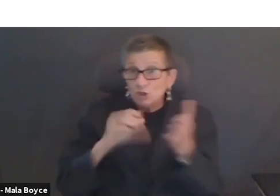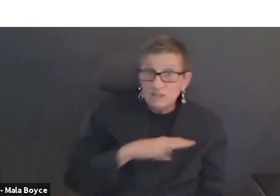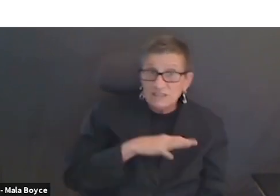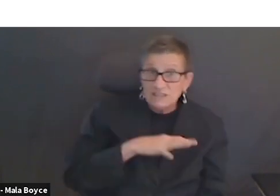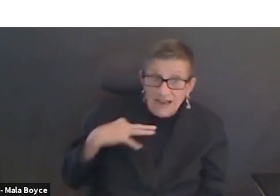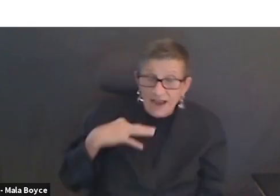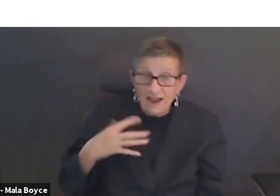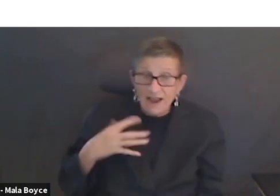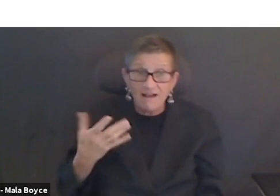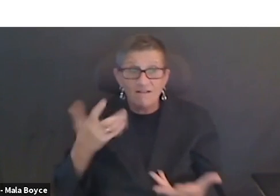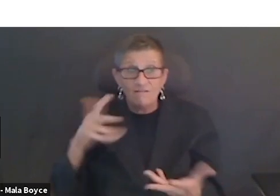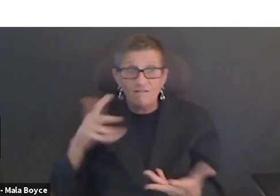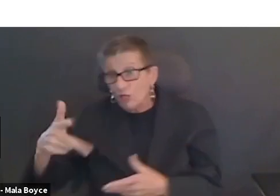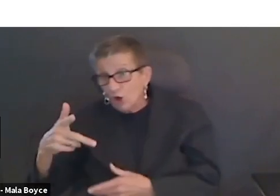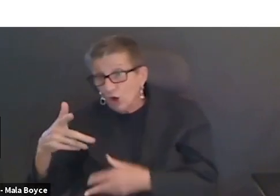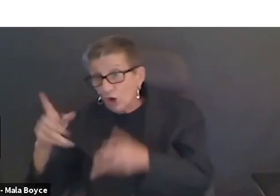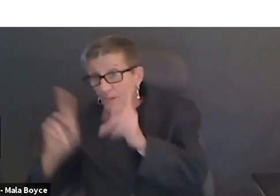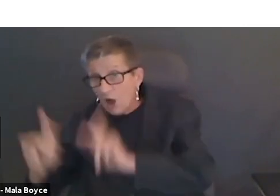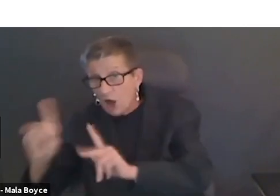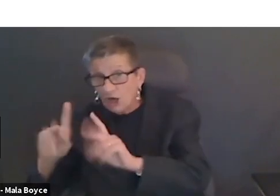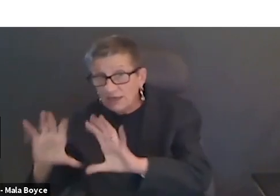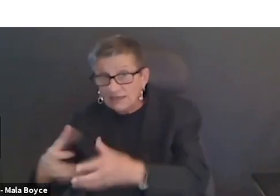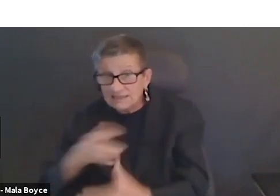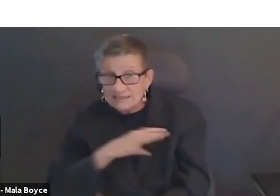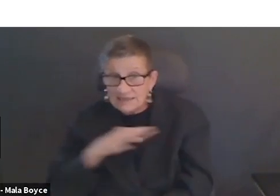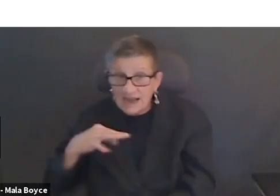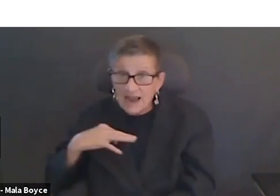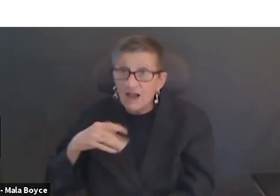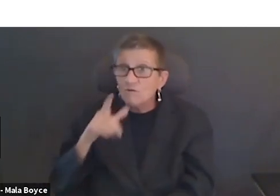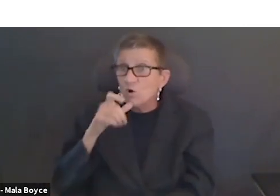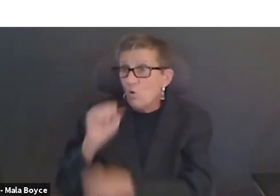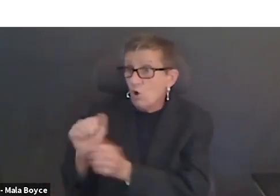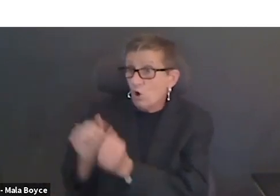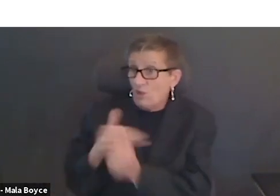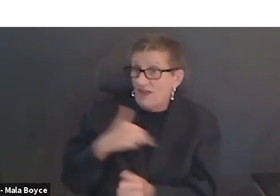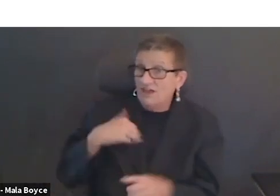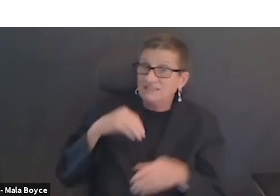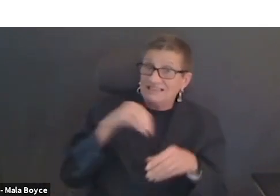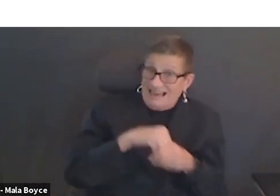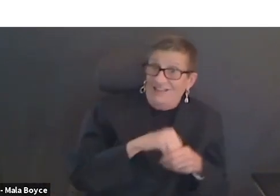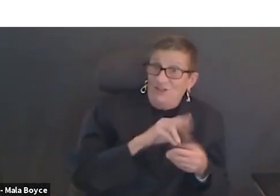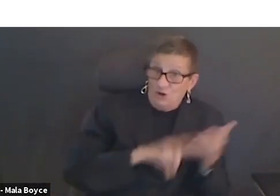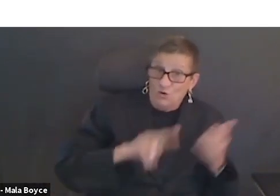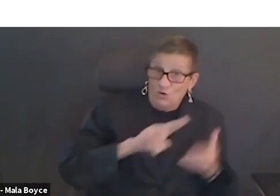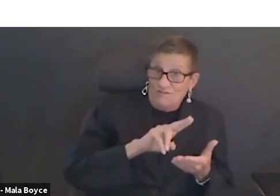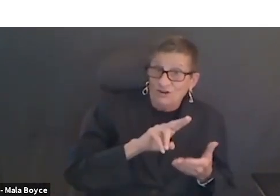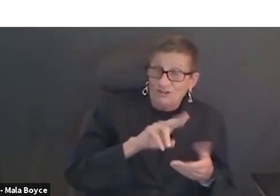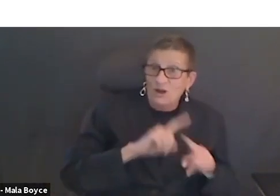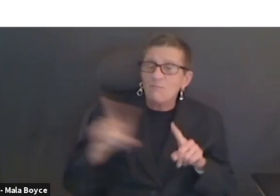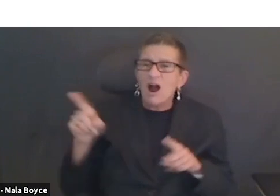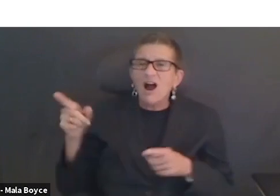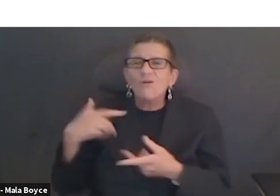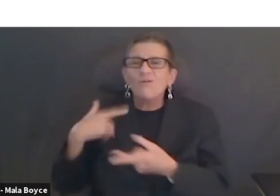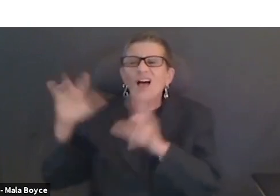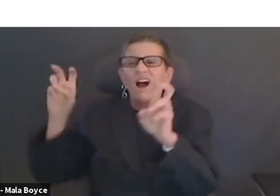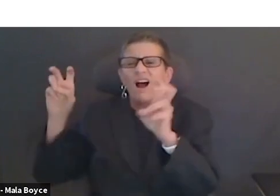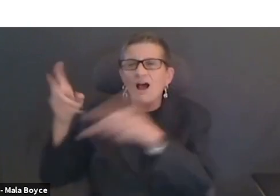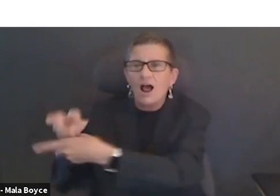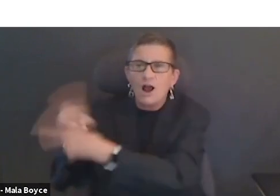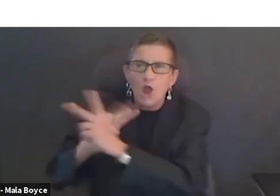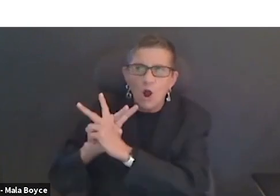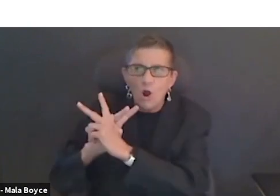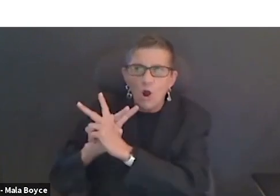employees, third-party staff, folks who work with us at the university but are sort of on loan or are facilitated